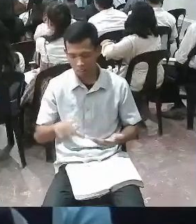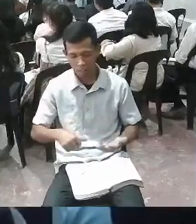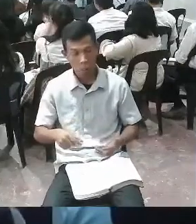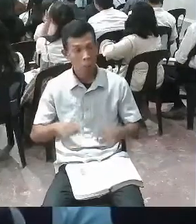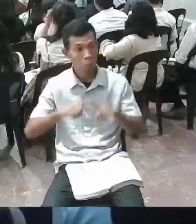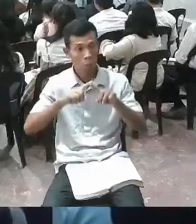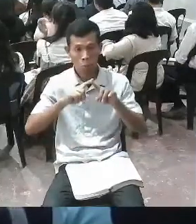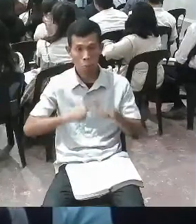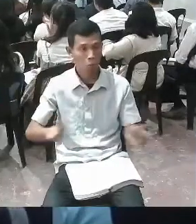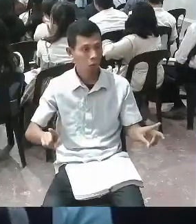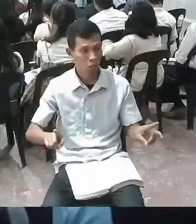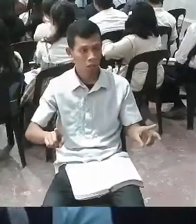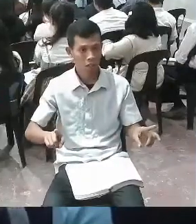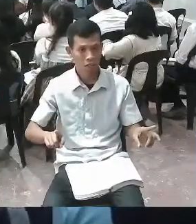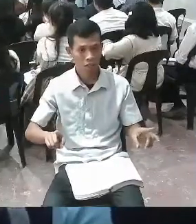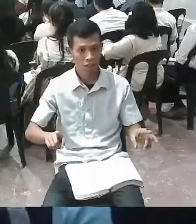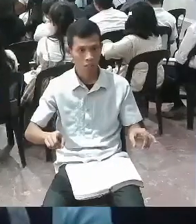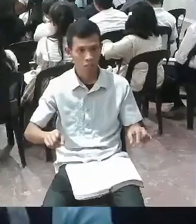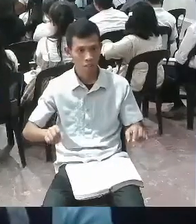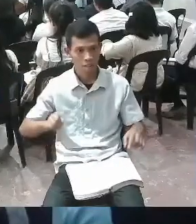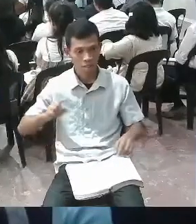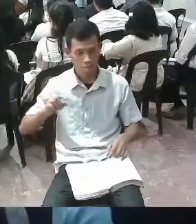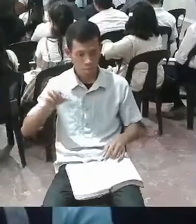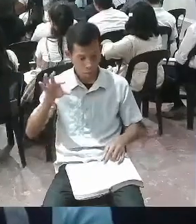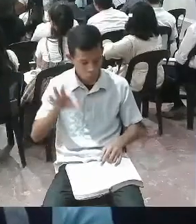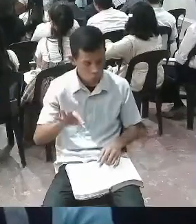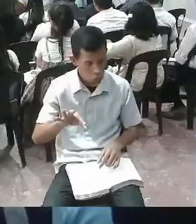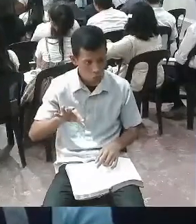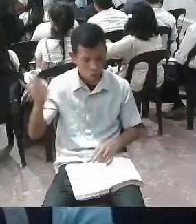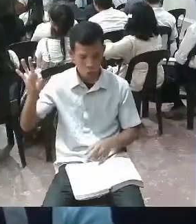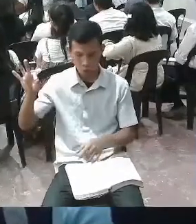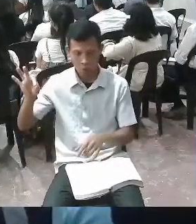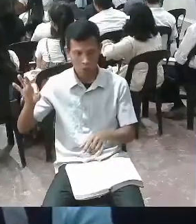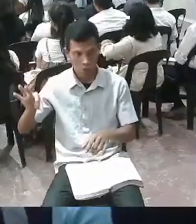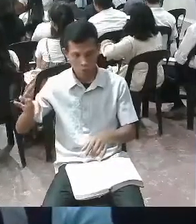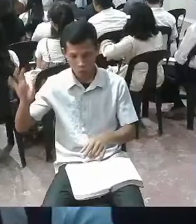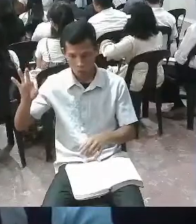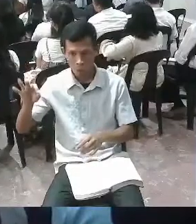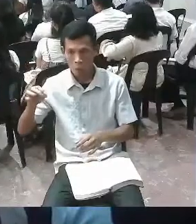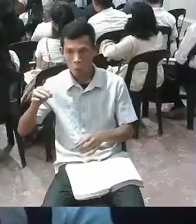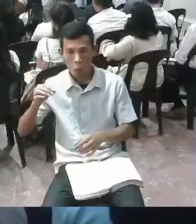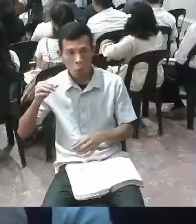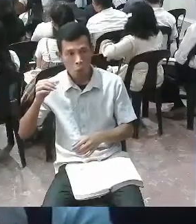first of all, he chose a woman in the garden,